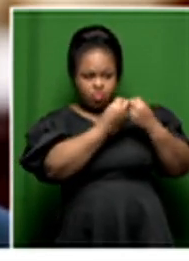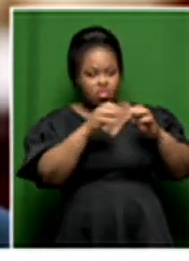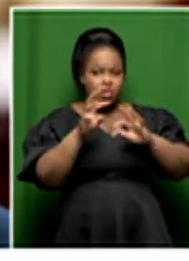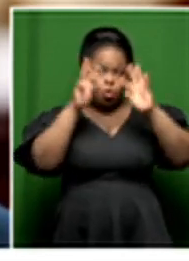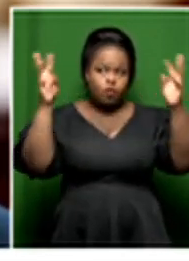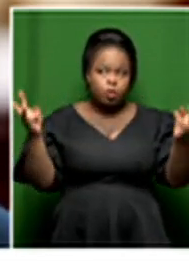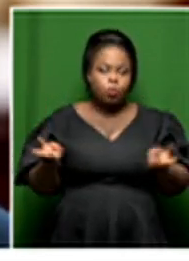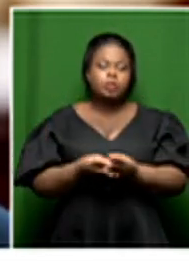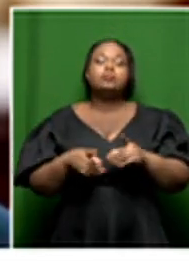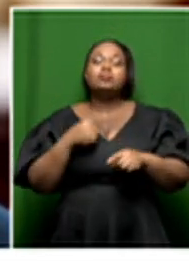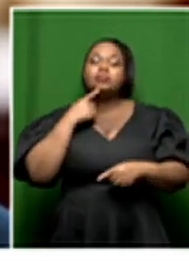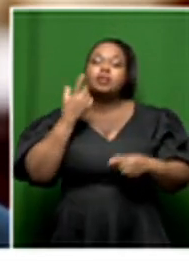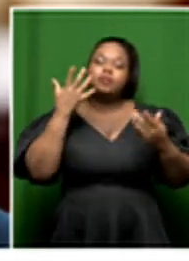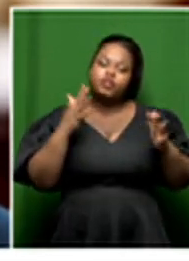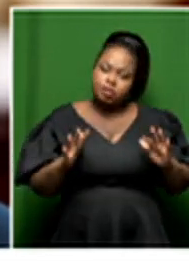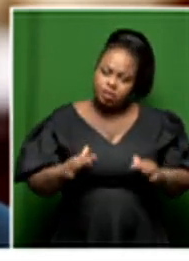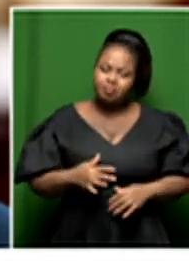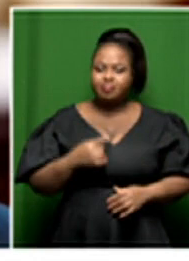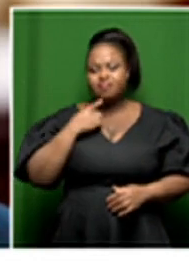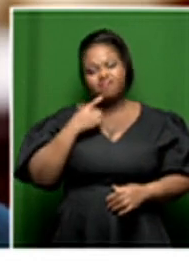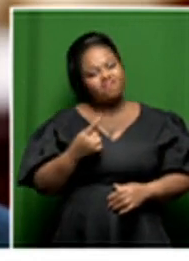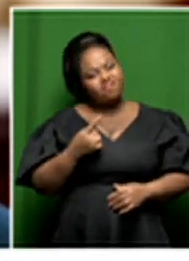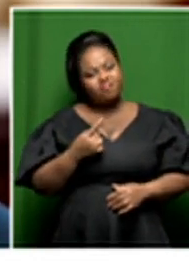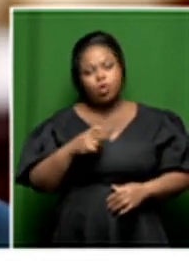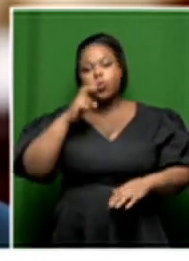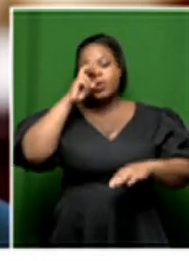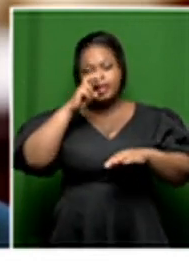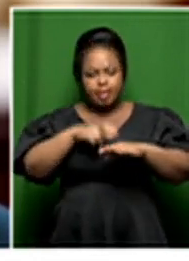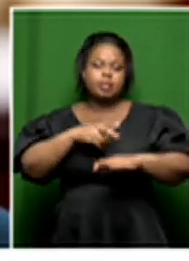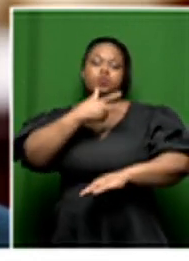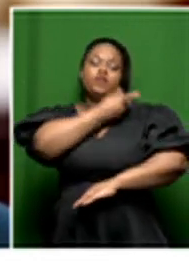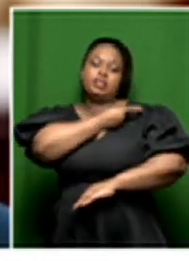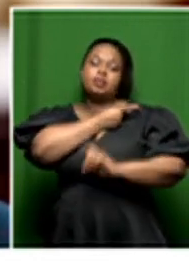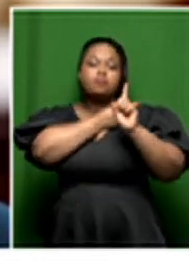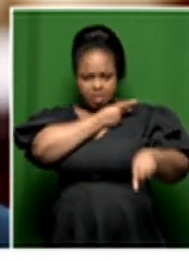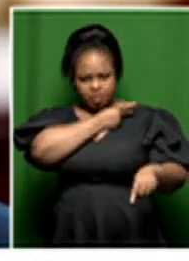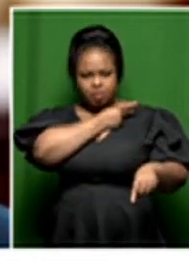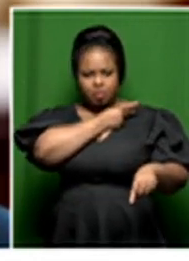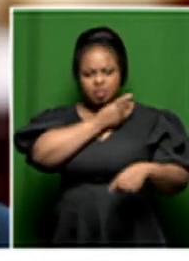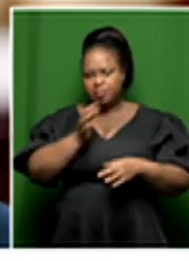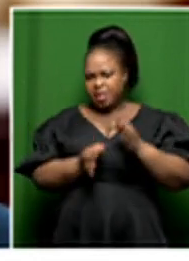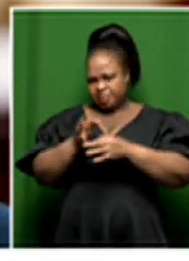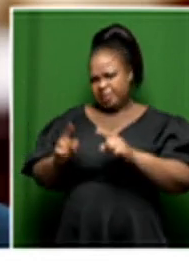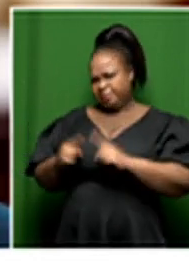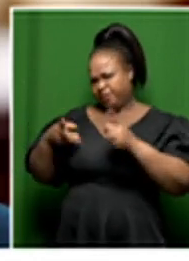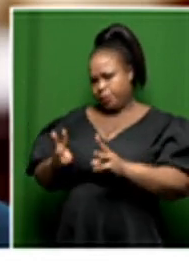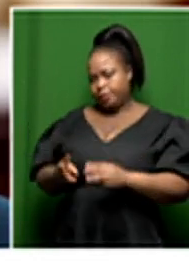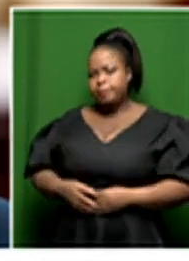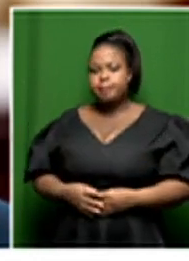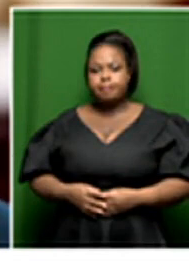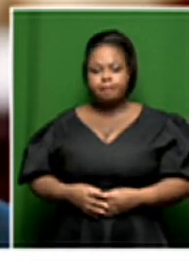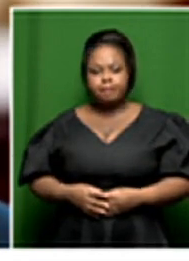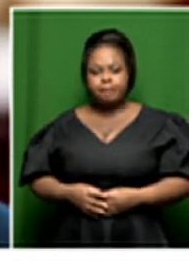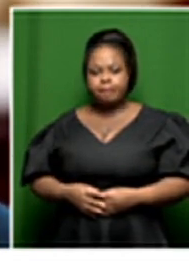globally, have indicated that we do need to vaccinate. Let me put it to you differently.